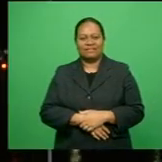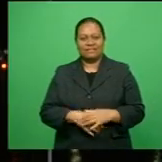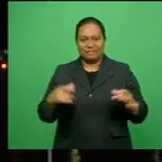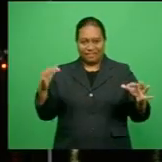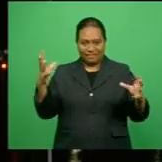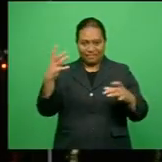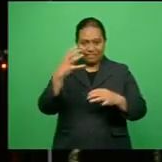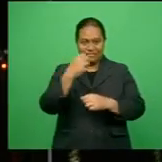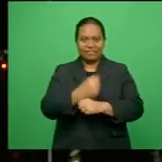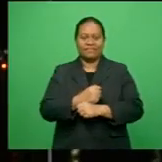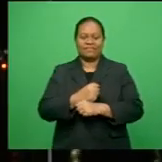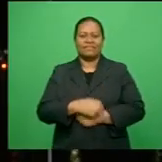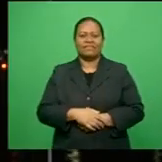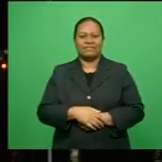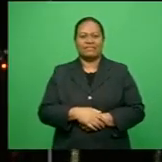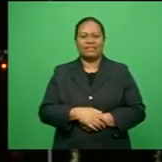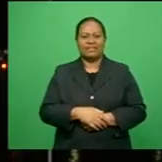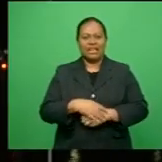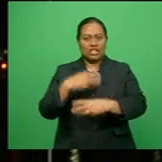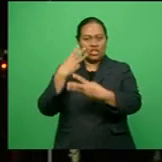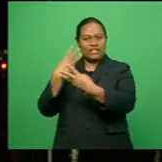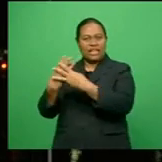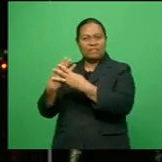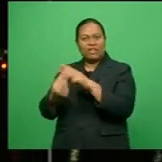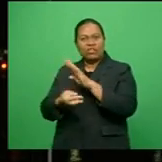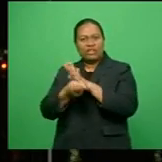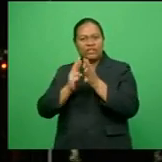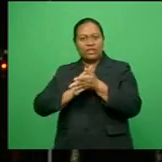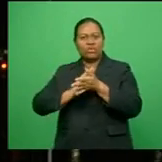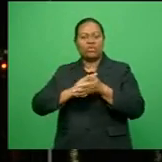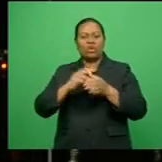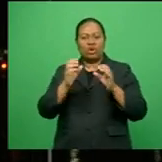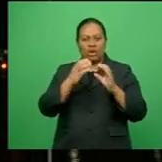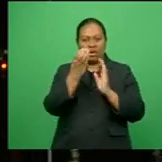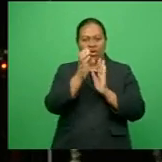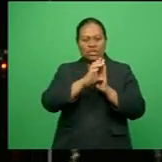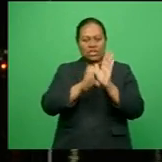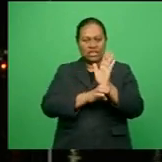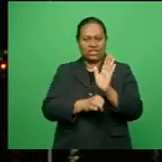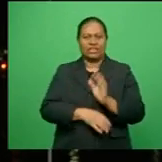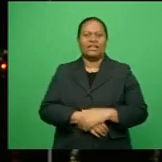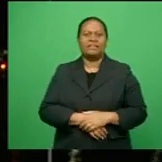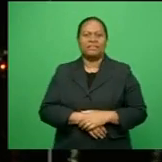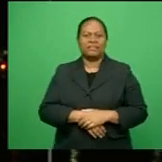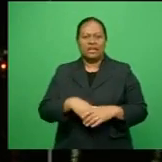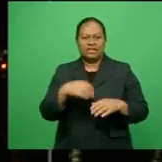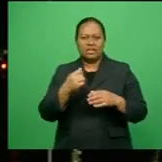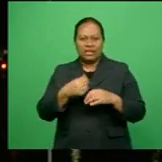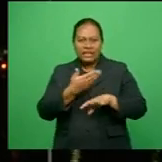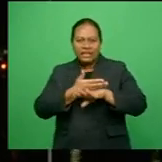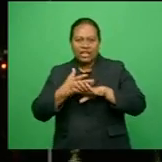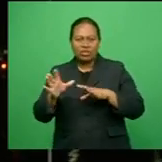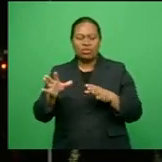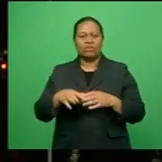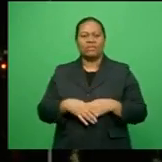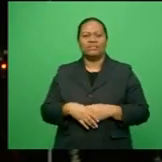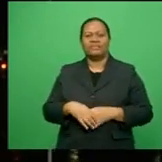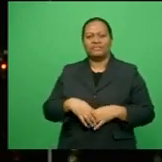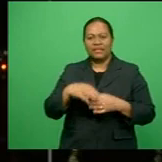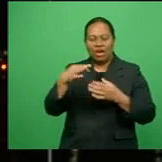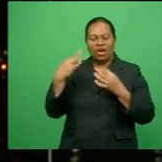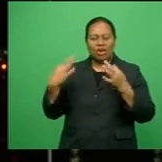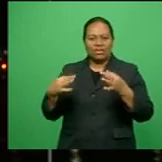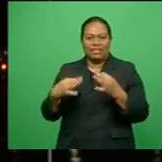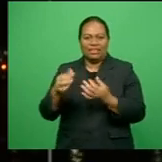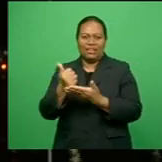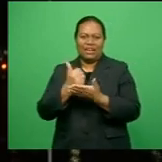Recapping the main stories, Sodelpa appoints committee to review constitution, new auditors to look into NFP accounts, and life of